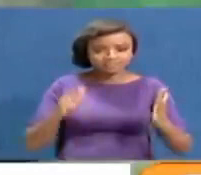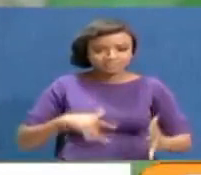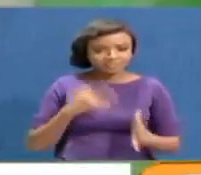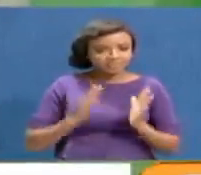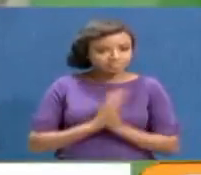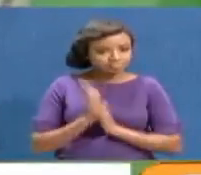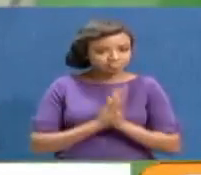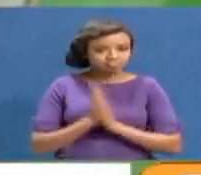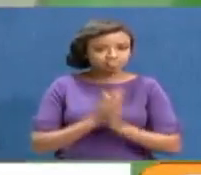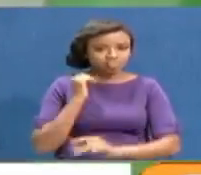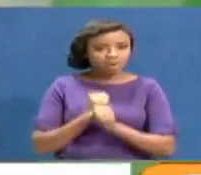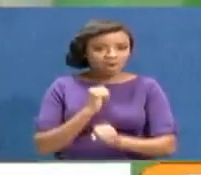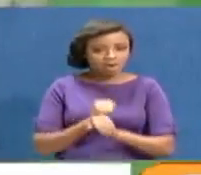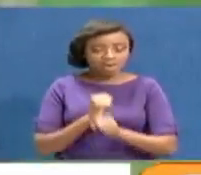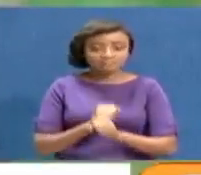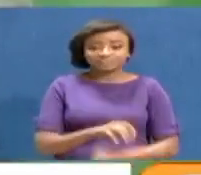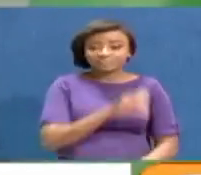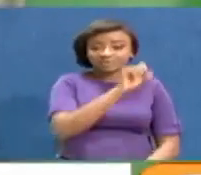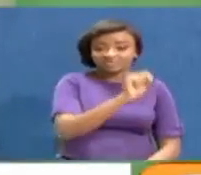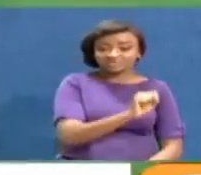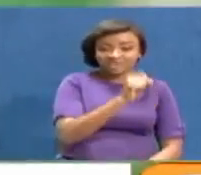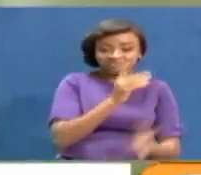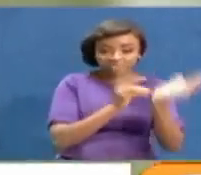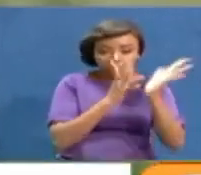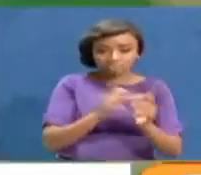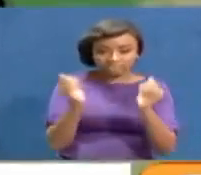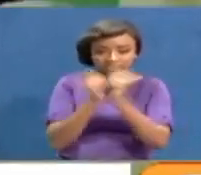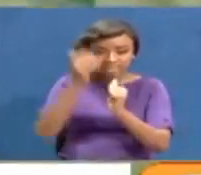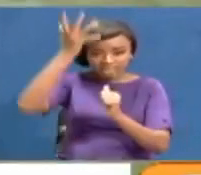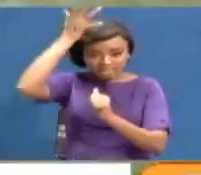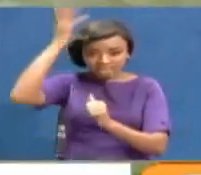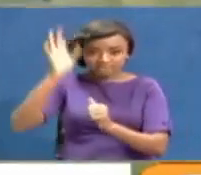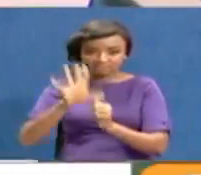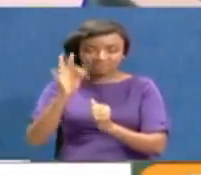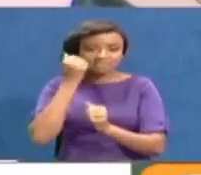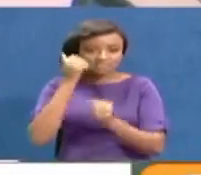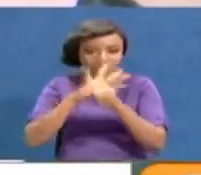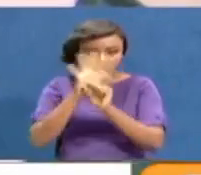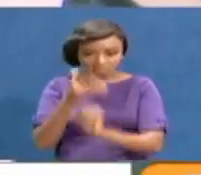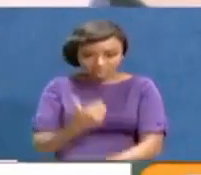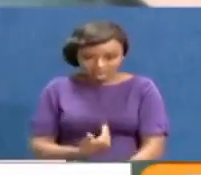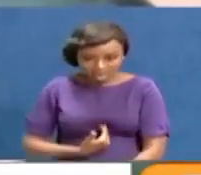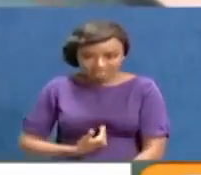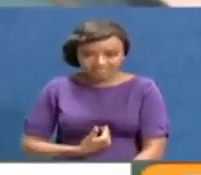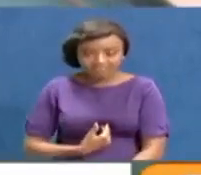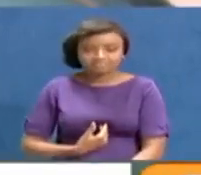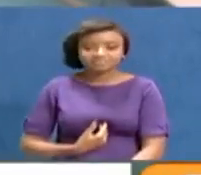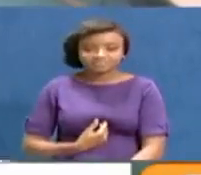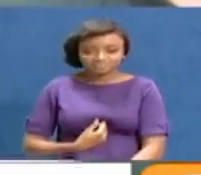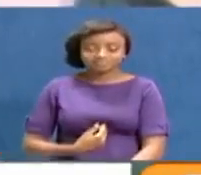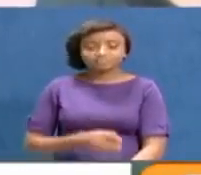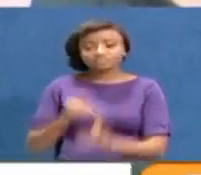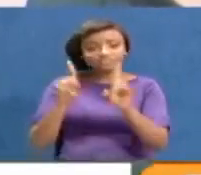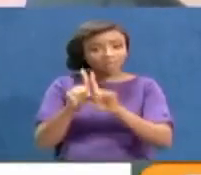kazi. 5 doctors, 10 nurses have been reported to test positive for COVID-19 at the Kakamega General Hospital. Lack